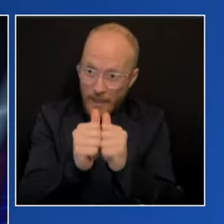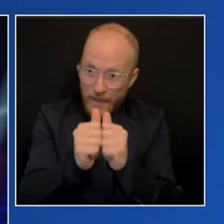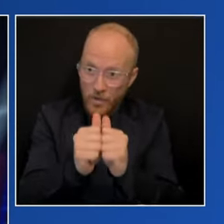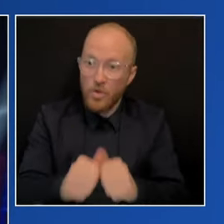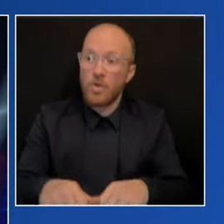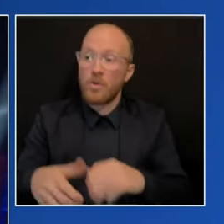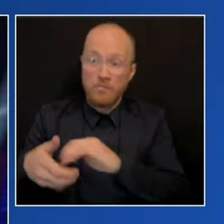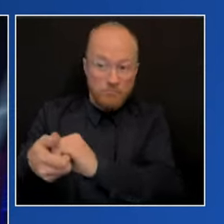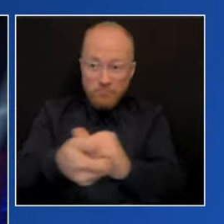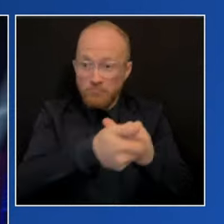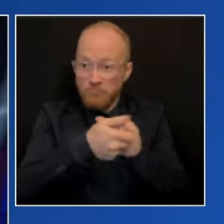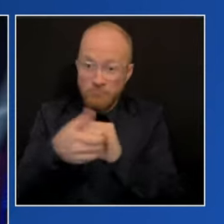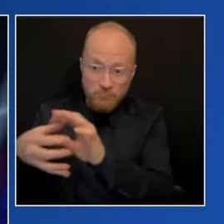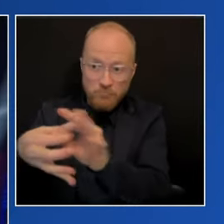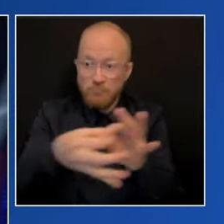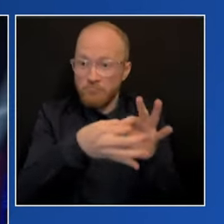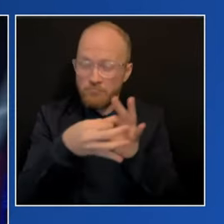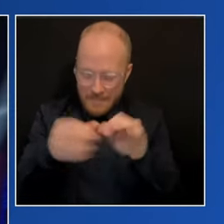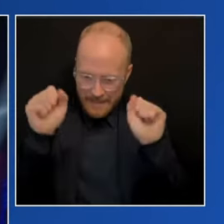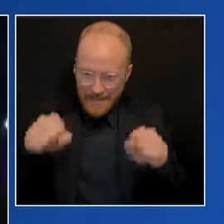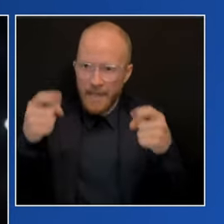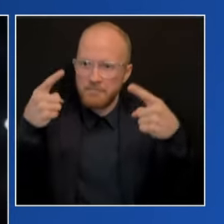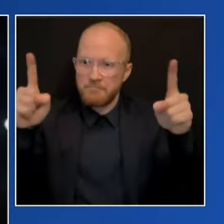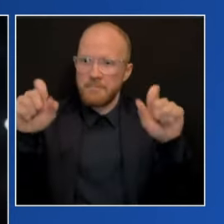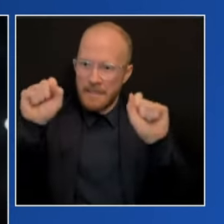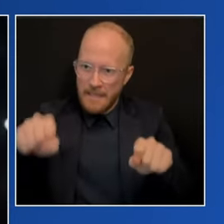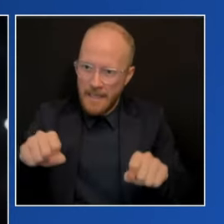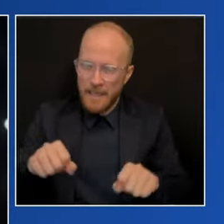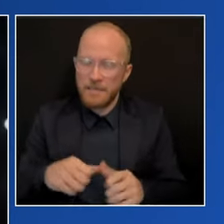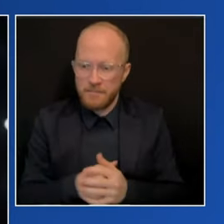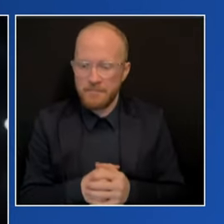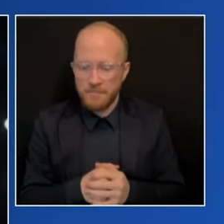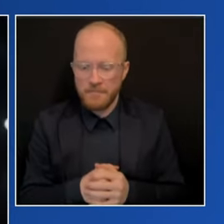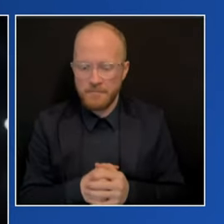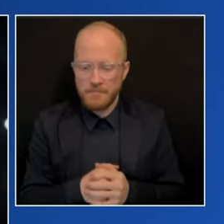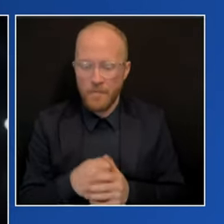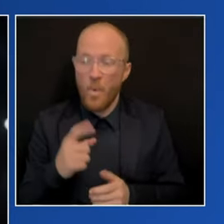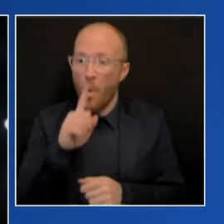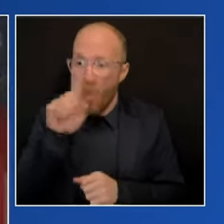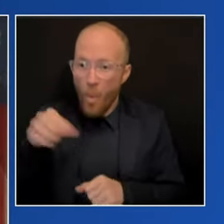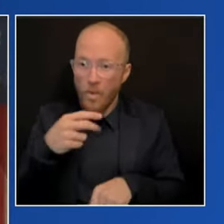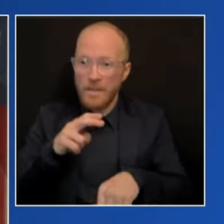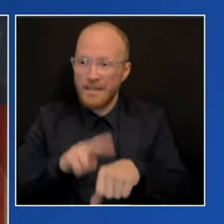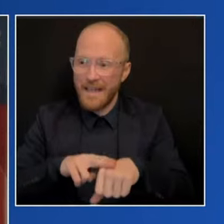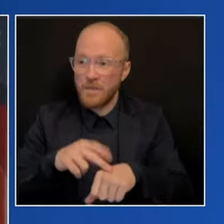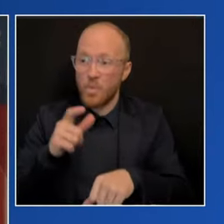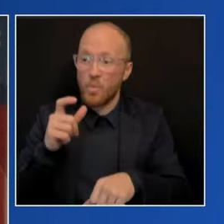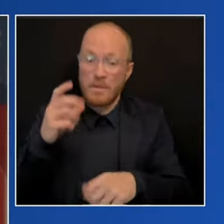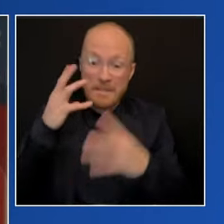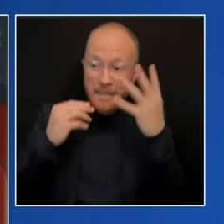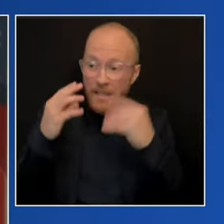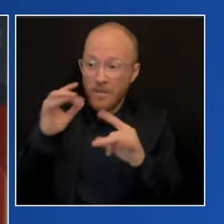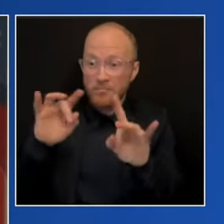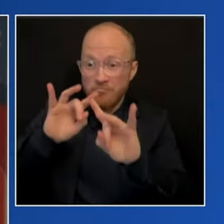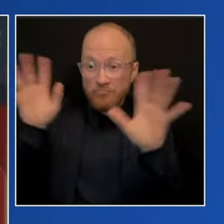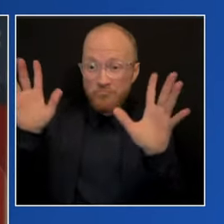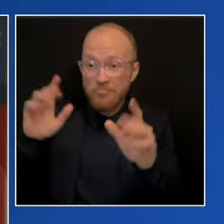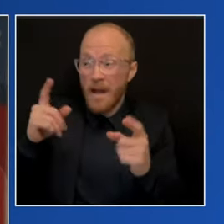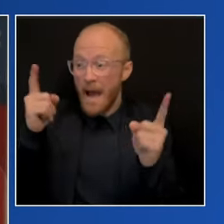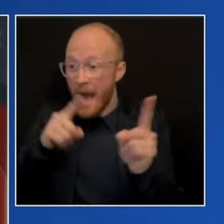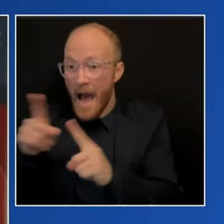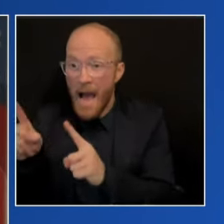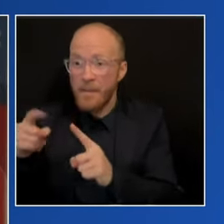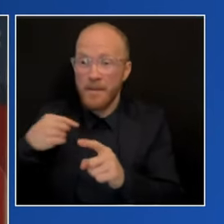nothing, nothing. I mean it. We're the only nation in the world that's come out of every crisis stronger than we went into that